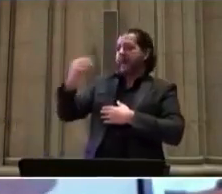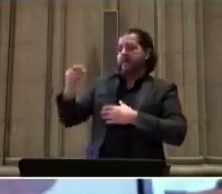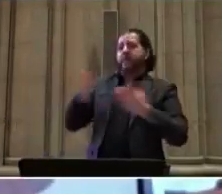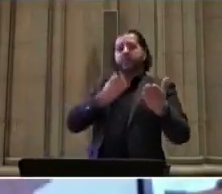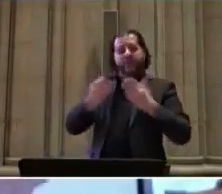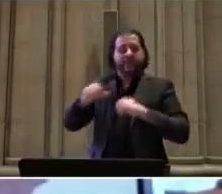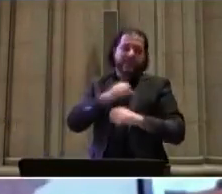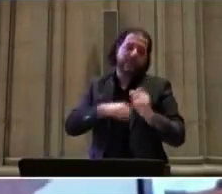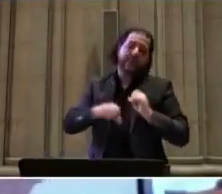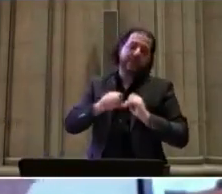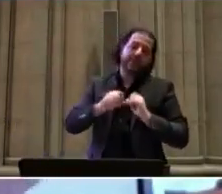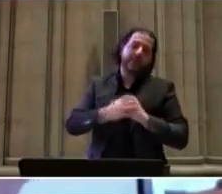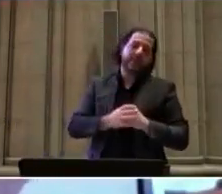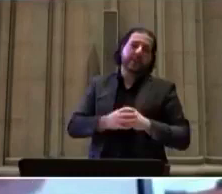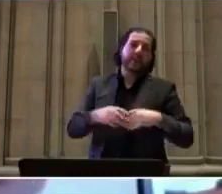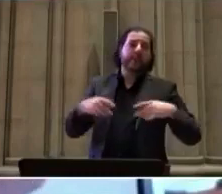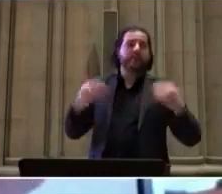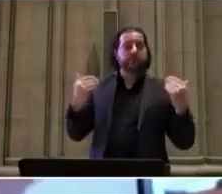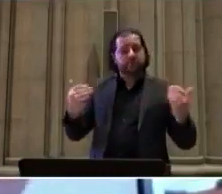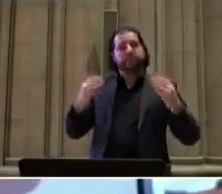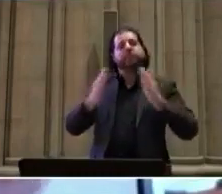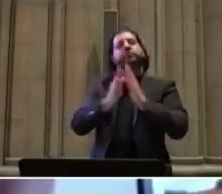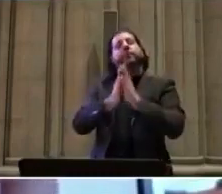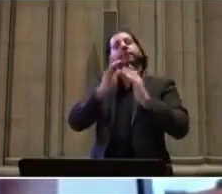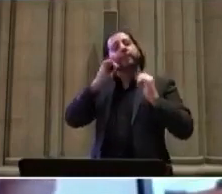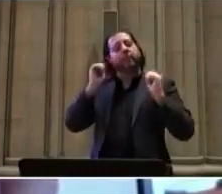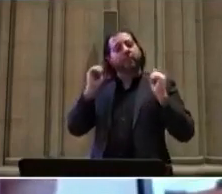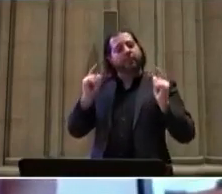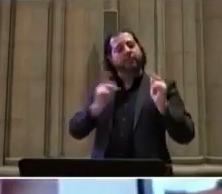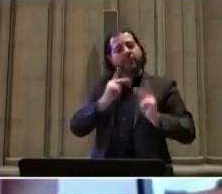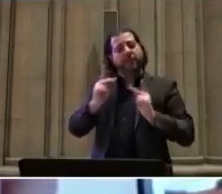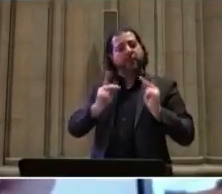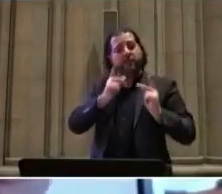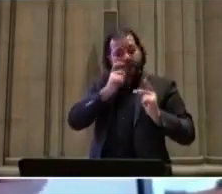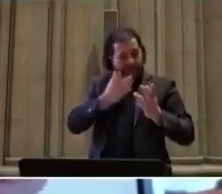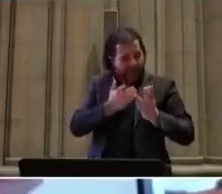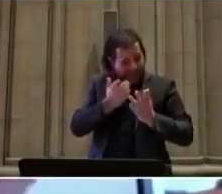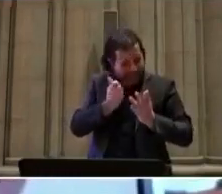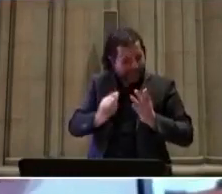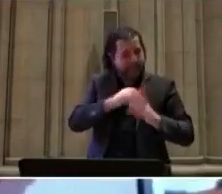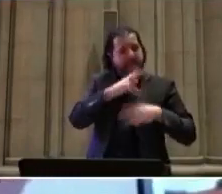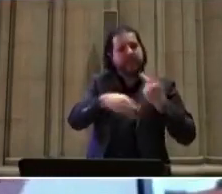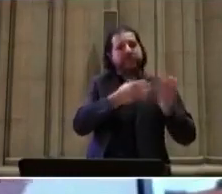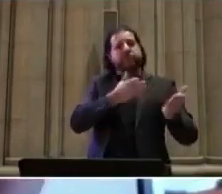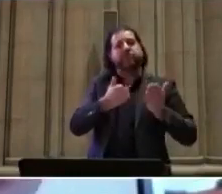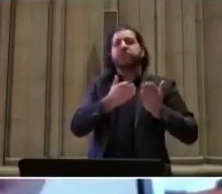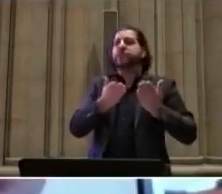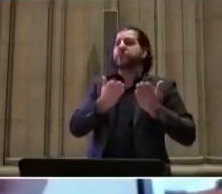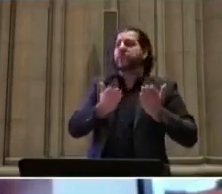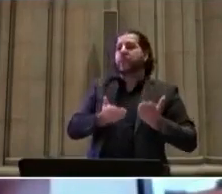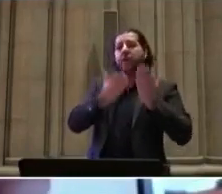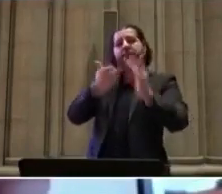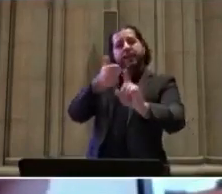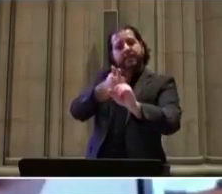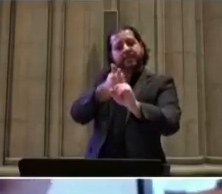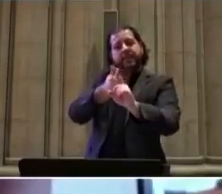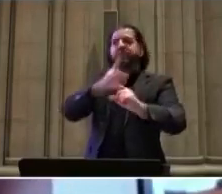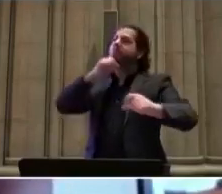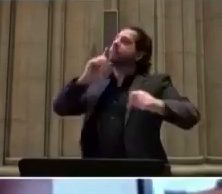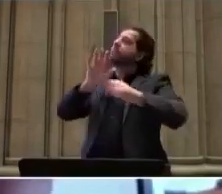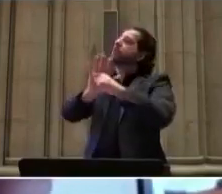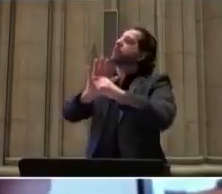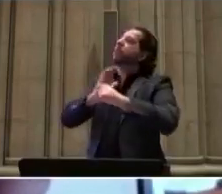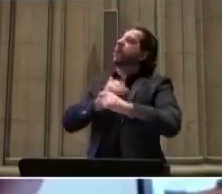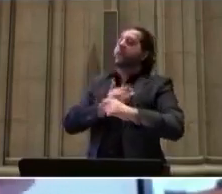one another. Let us pray for those who, through any form of service, offer themselves in devotion to